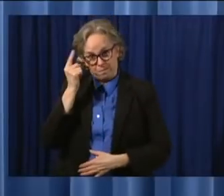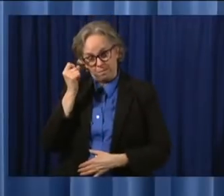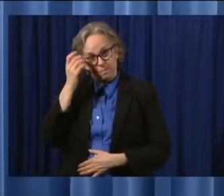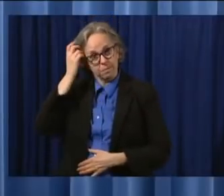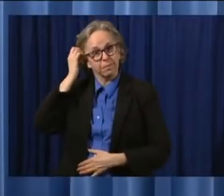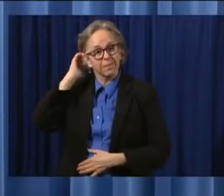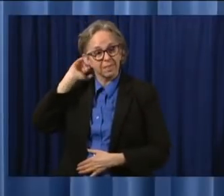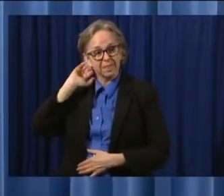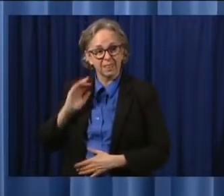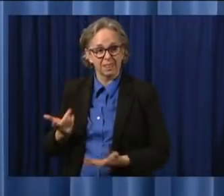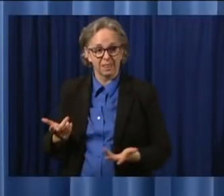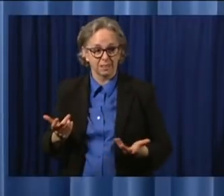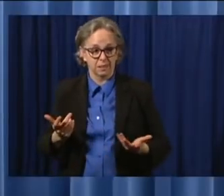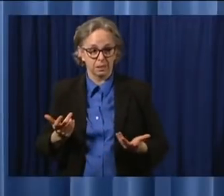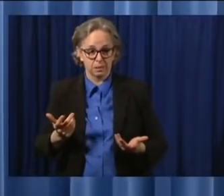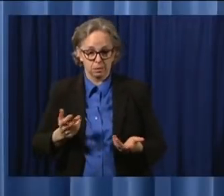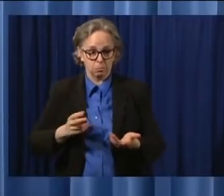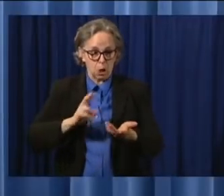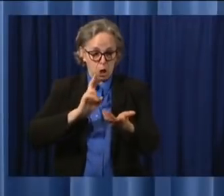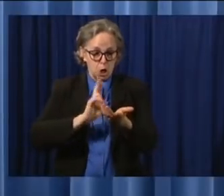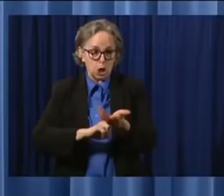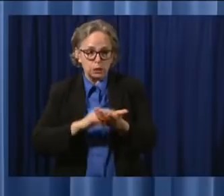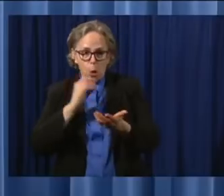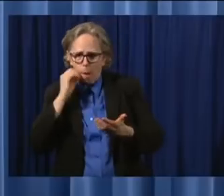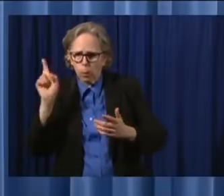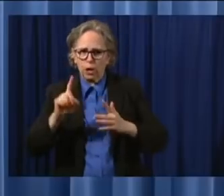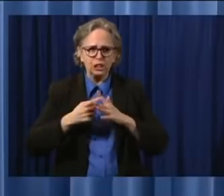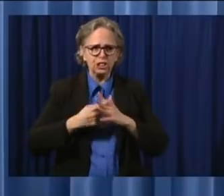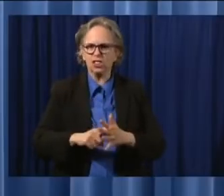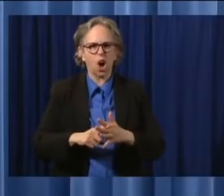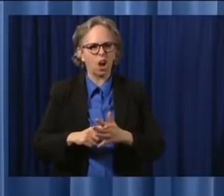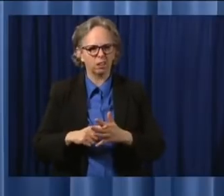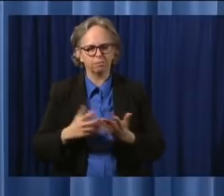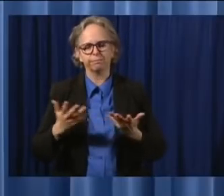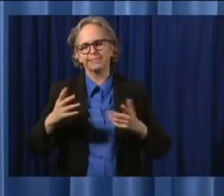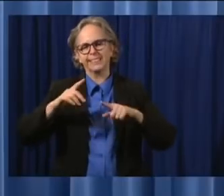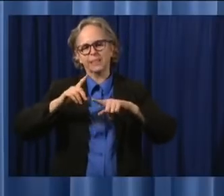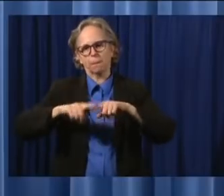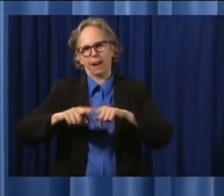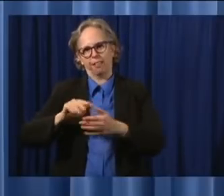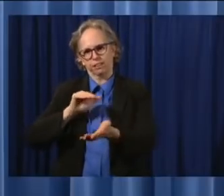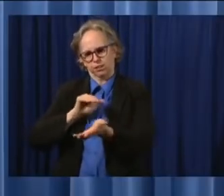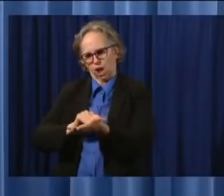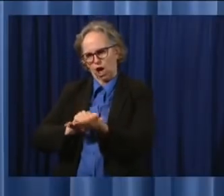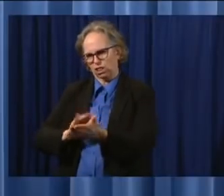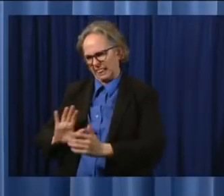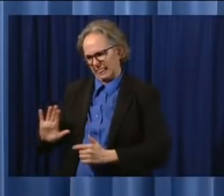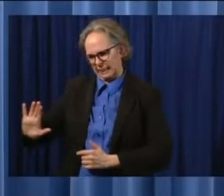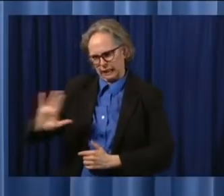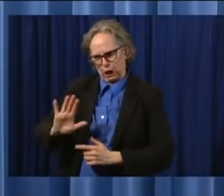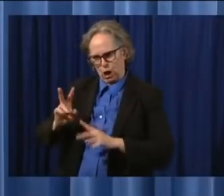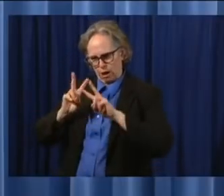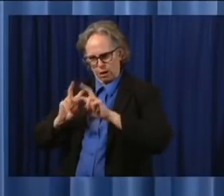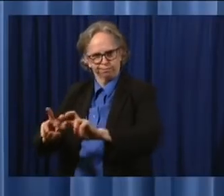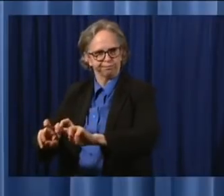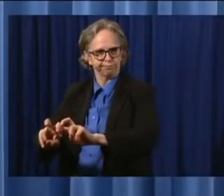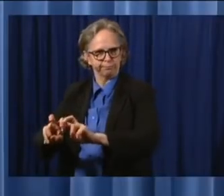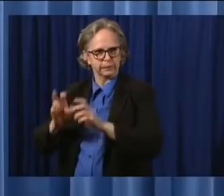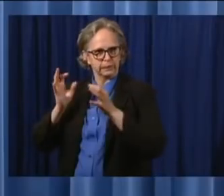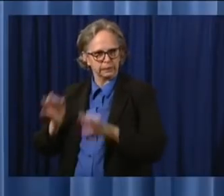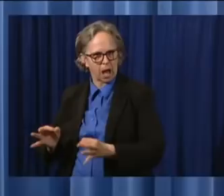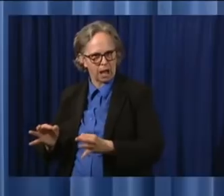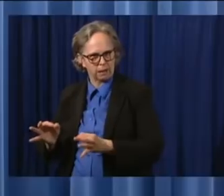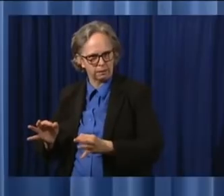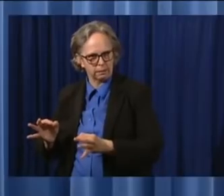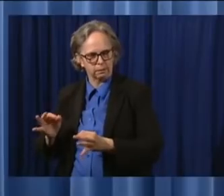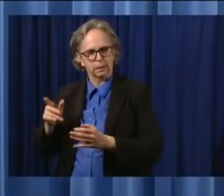based on what the clinicians think is the best and the most likely that they can save